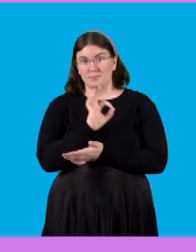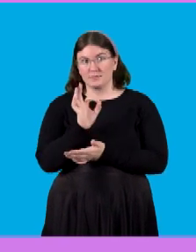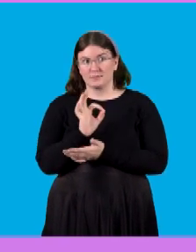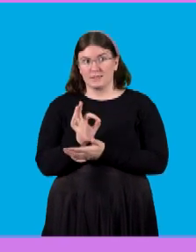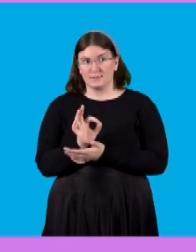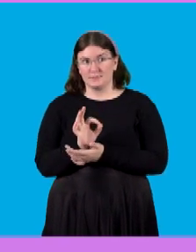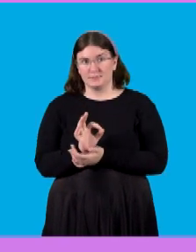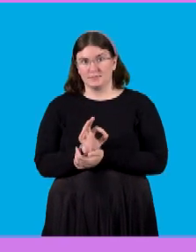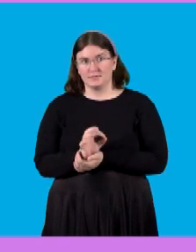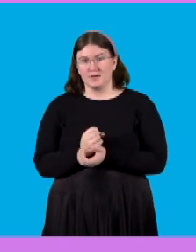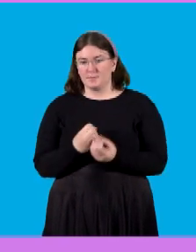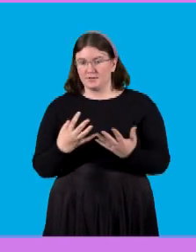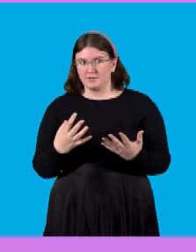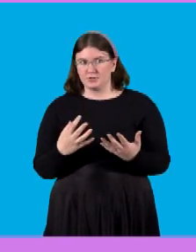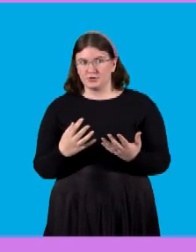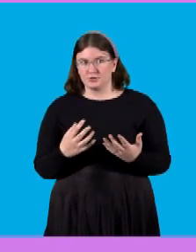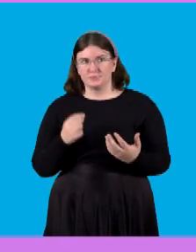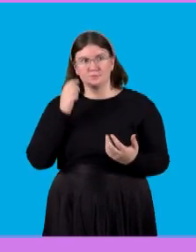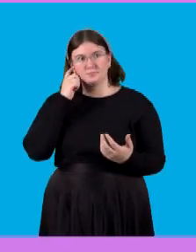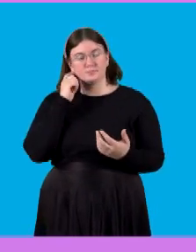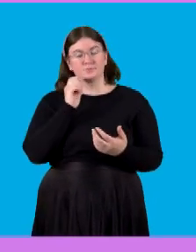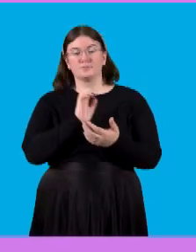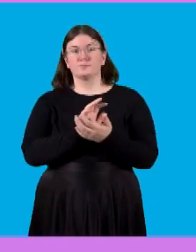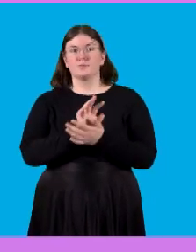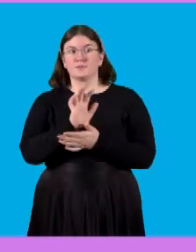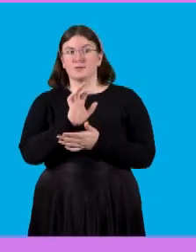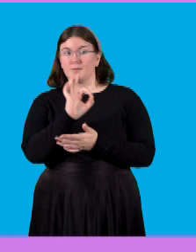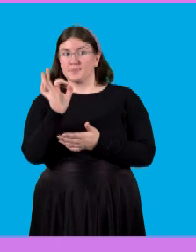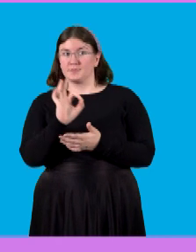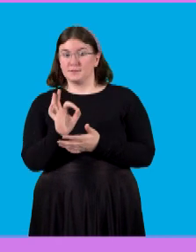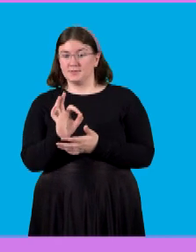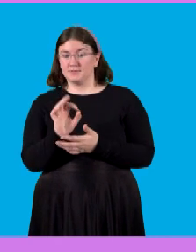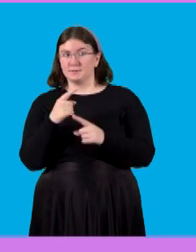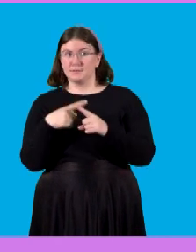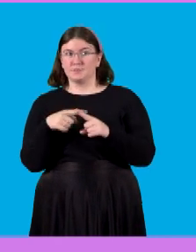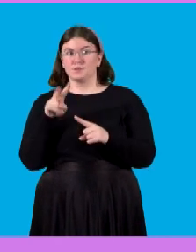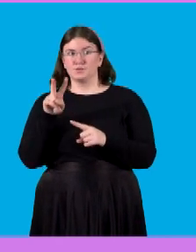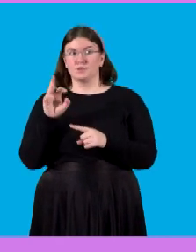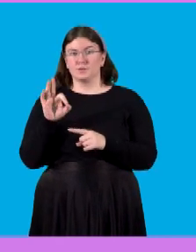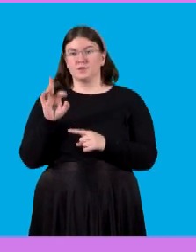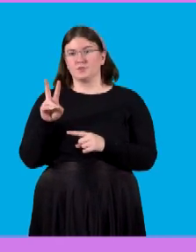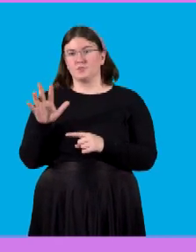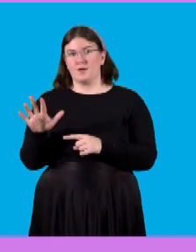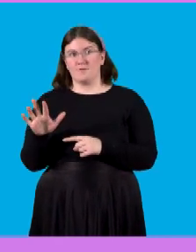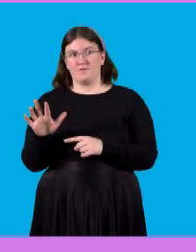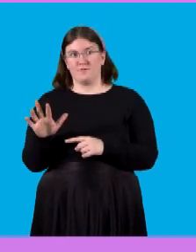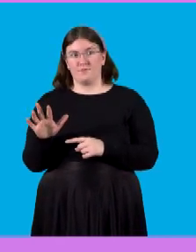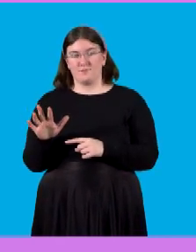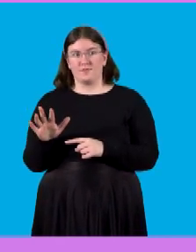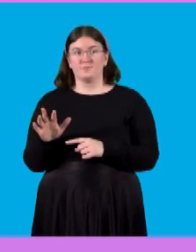2,325 Rand. So 15 over 100 multiplied by 2,325 Rand will give us a VAT amount